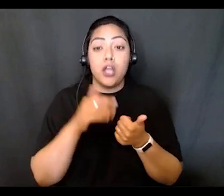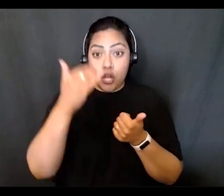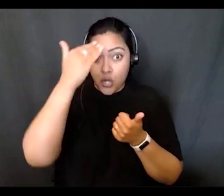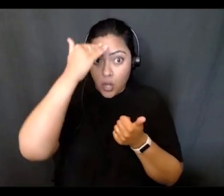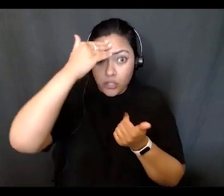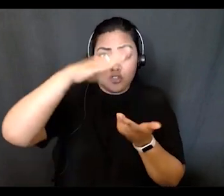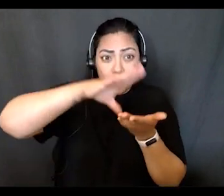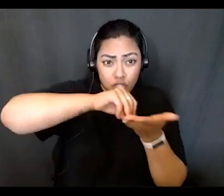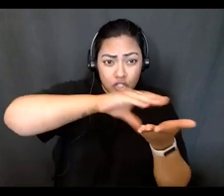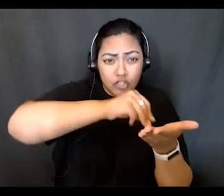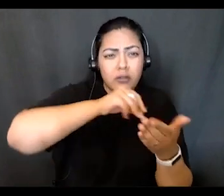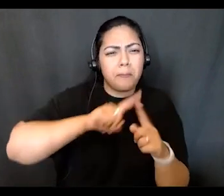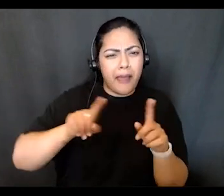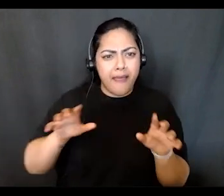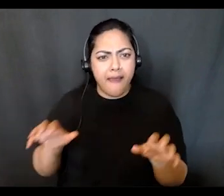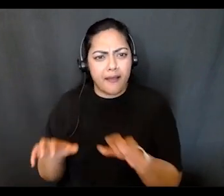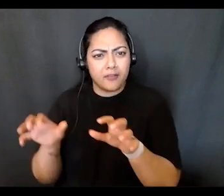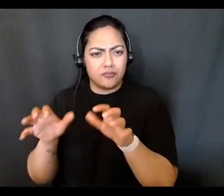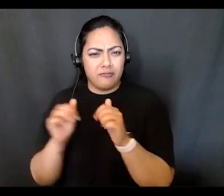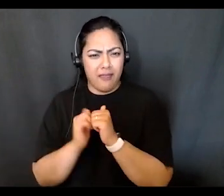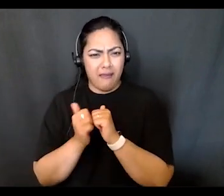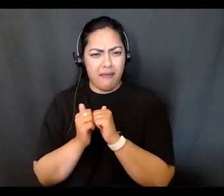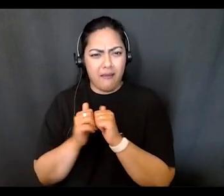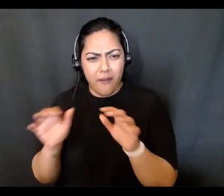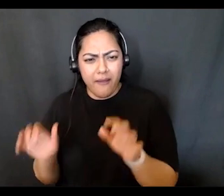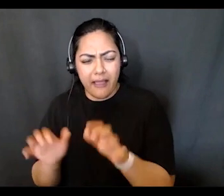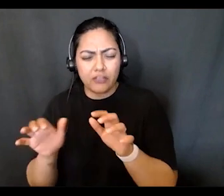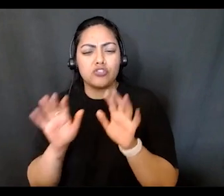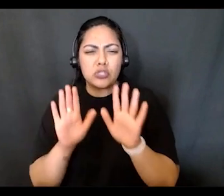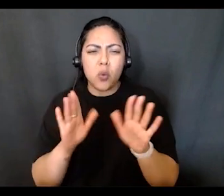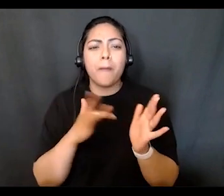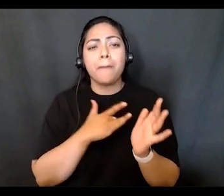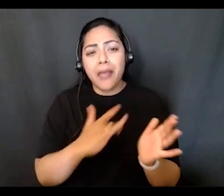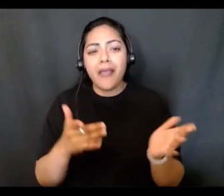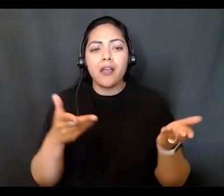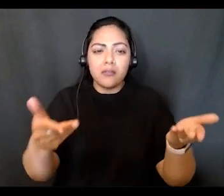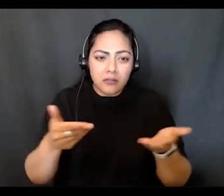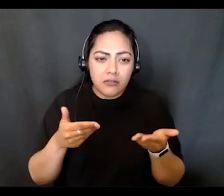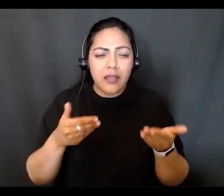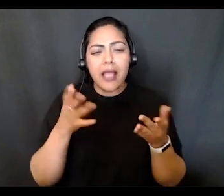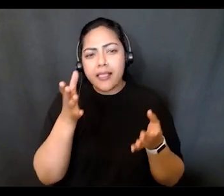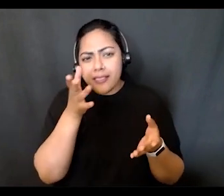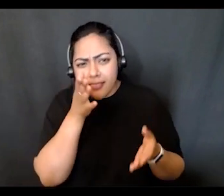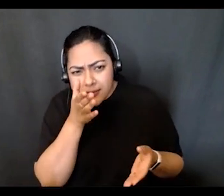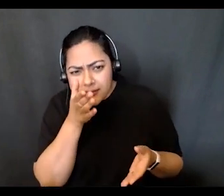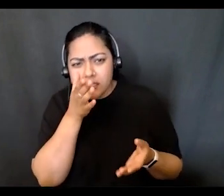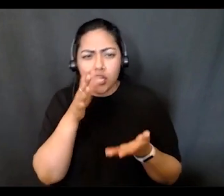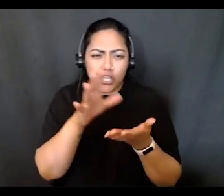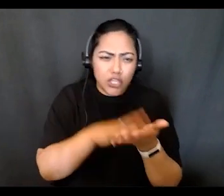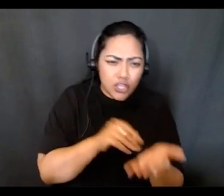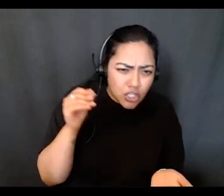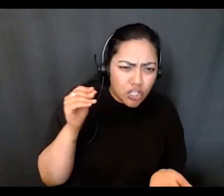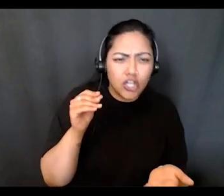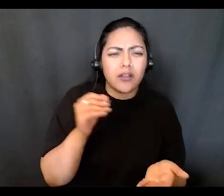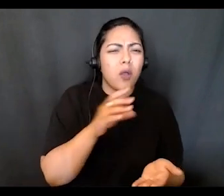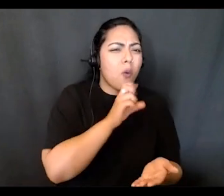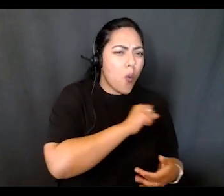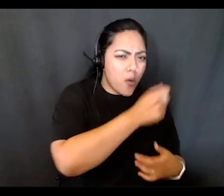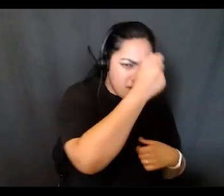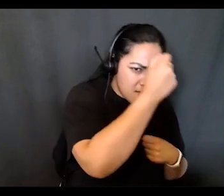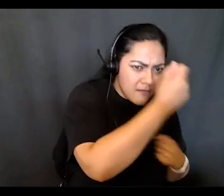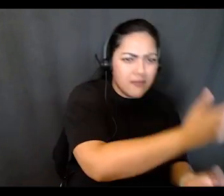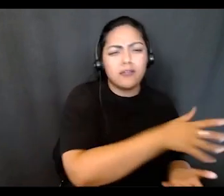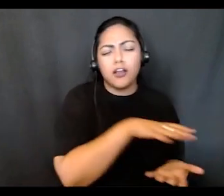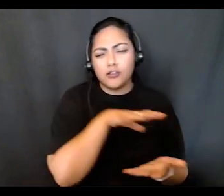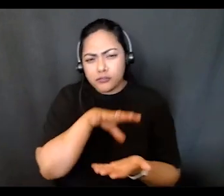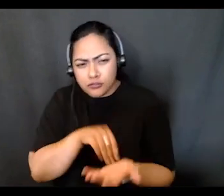doing. And so usually I invite people to, okay, you're learning, listen, sit, reflect, and absorb it. And as Dr. Dryden was saying,